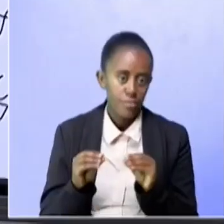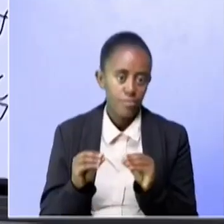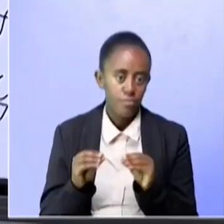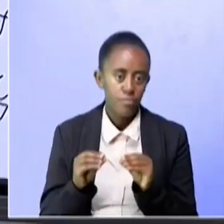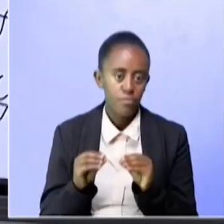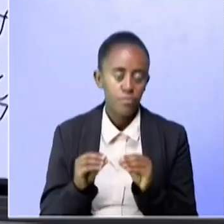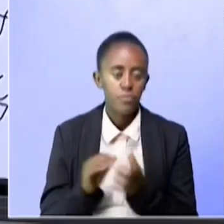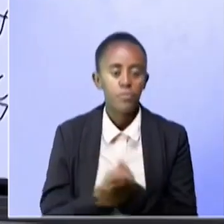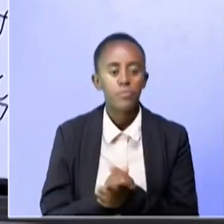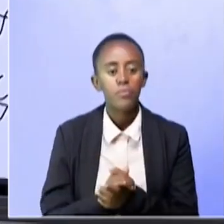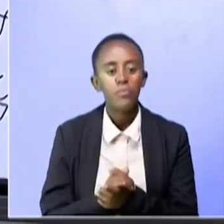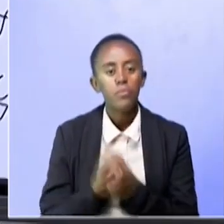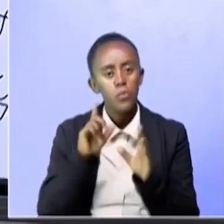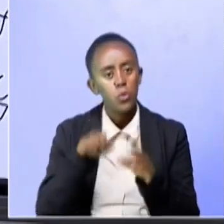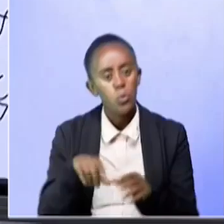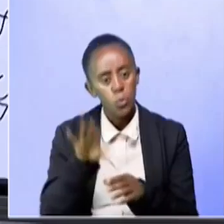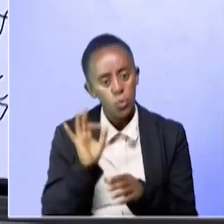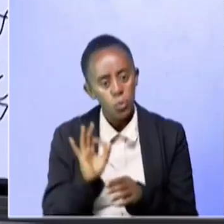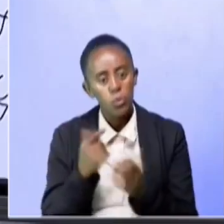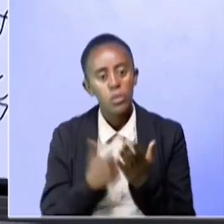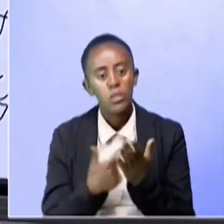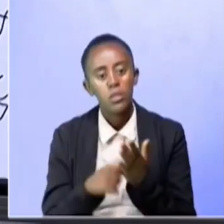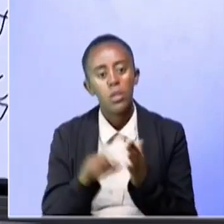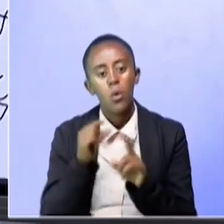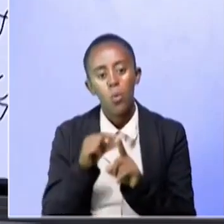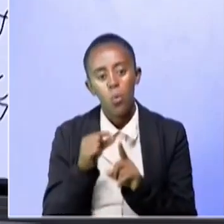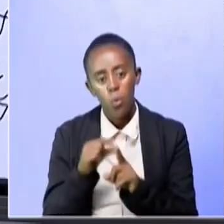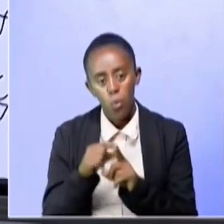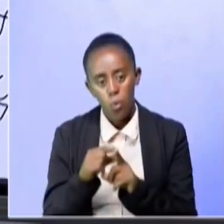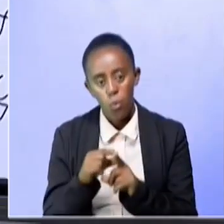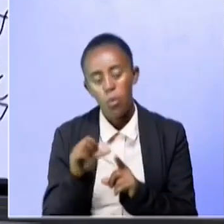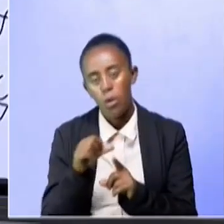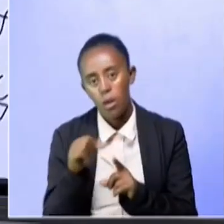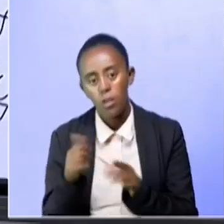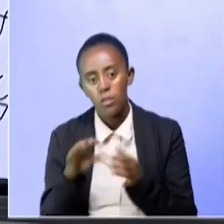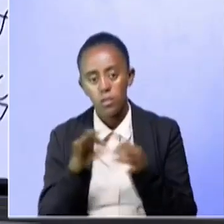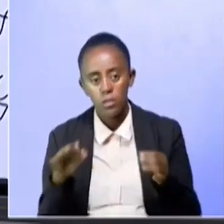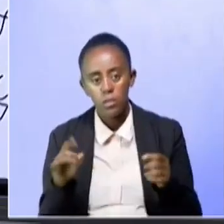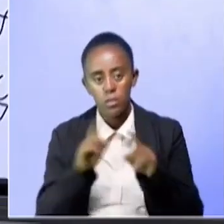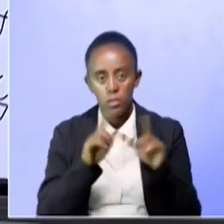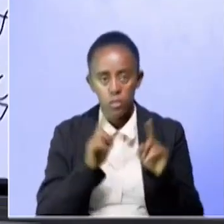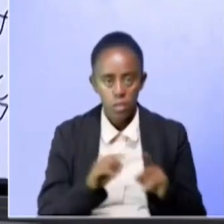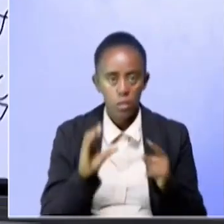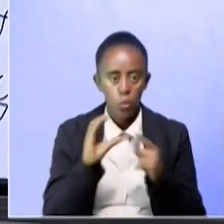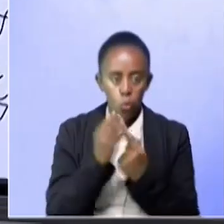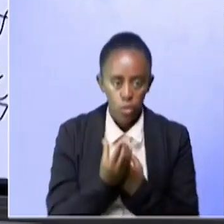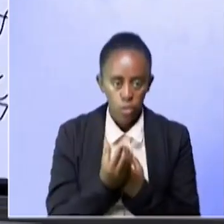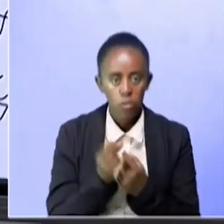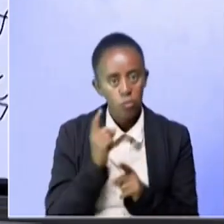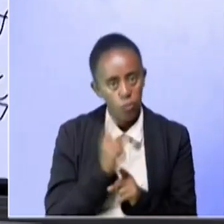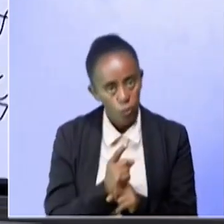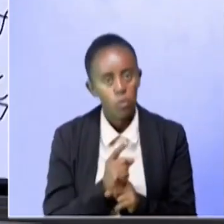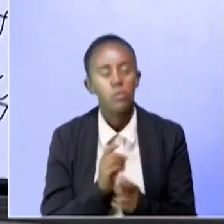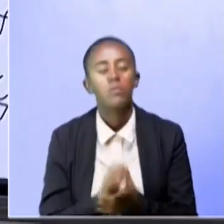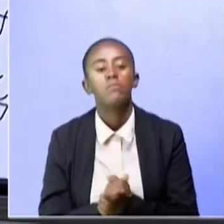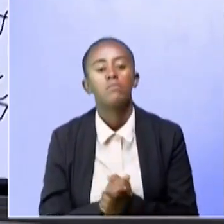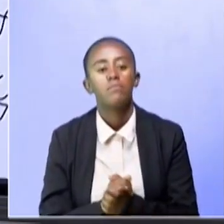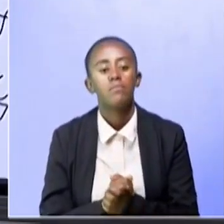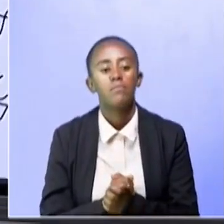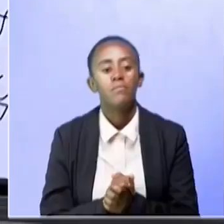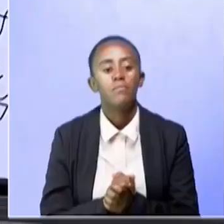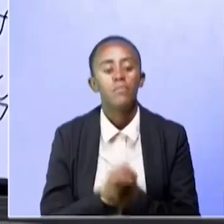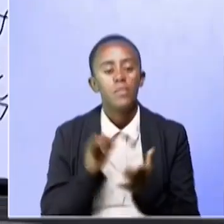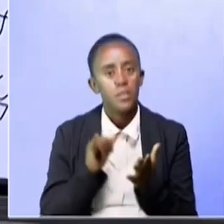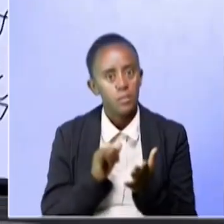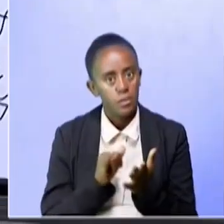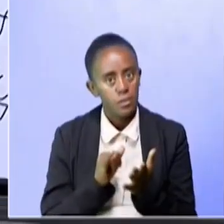come across or you get these words in another sentence with different contexts. Of course. That's